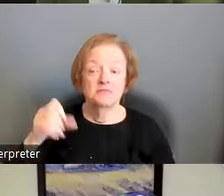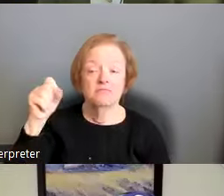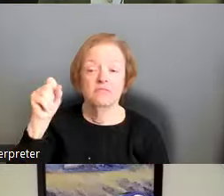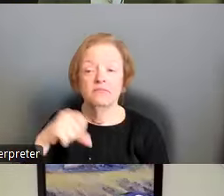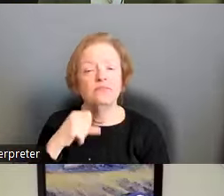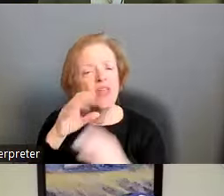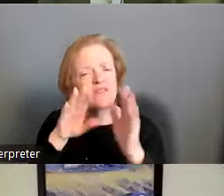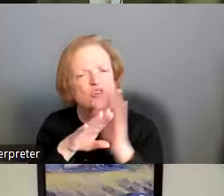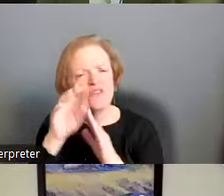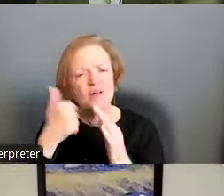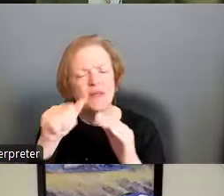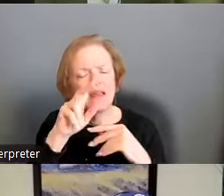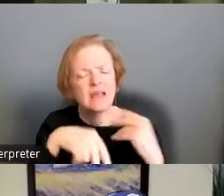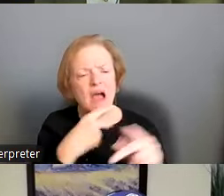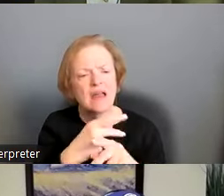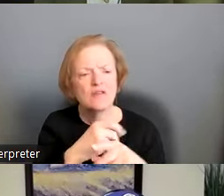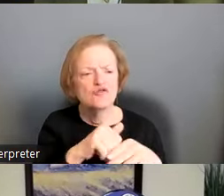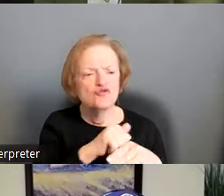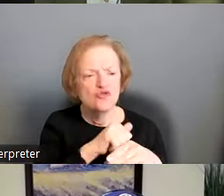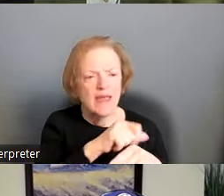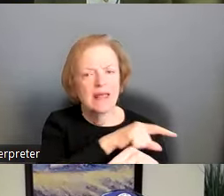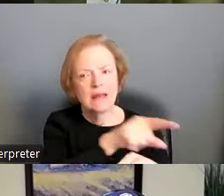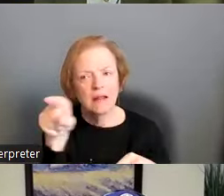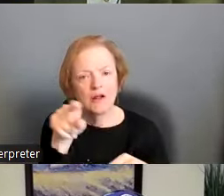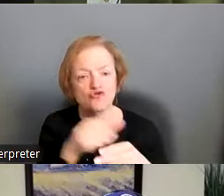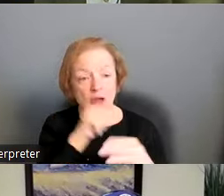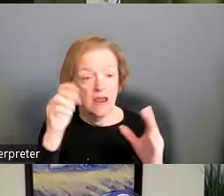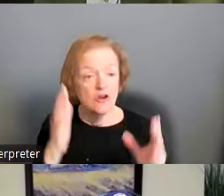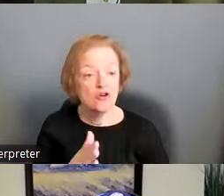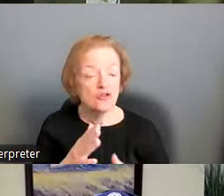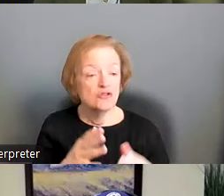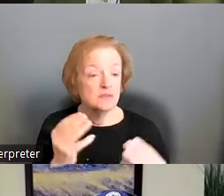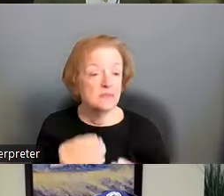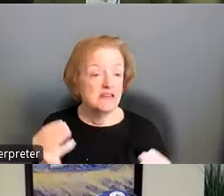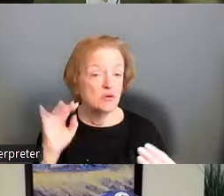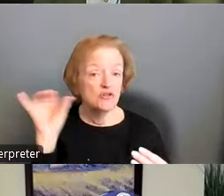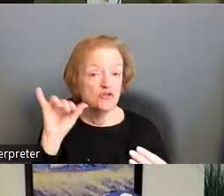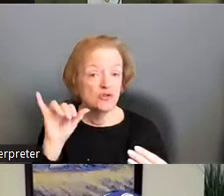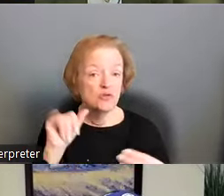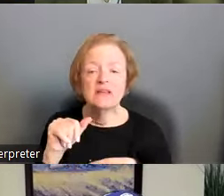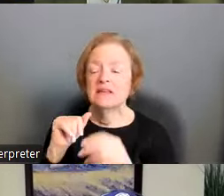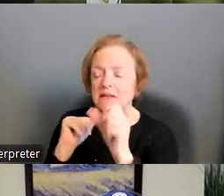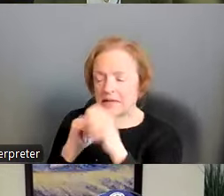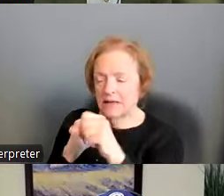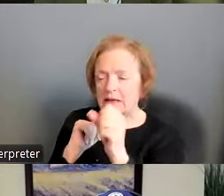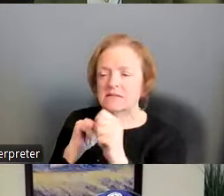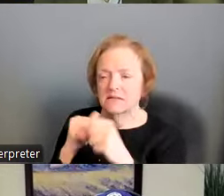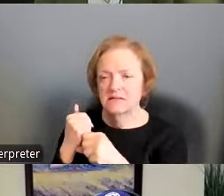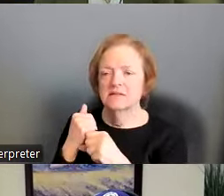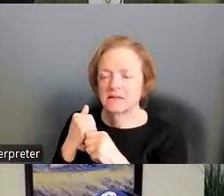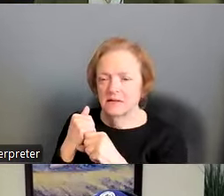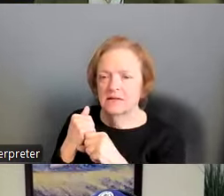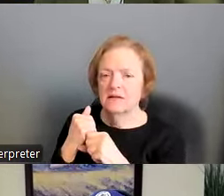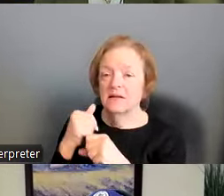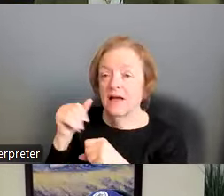any kind of train the trainer materials as part of your stuff? So yes. Another great